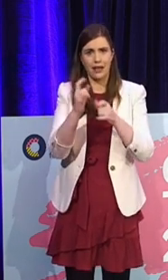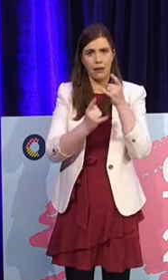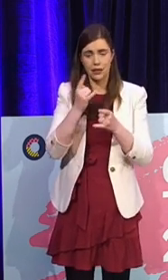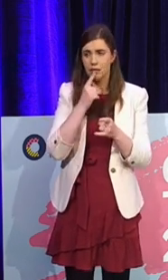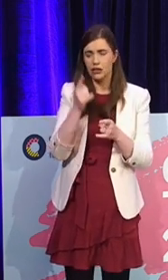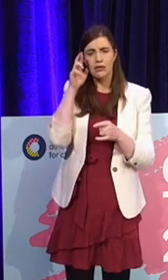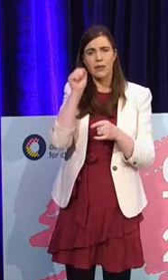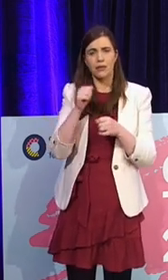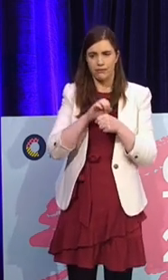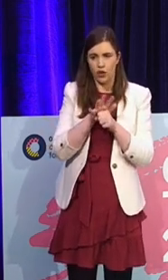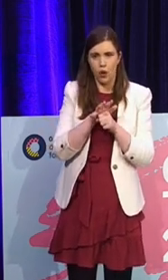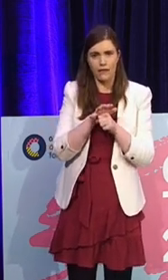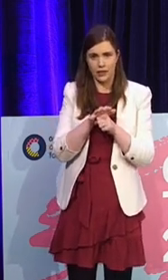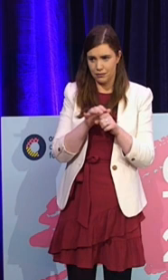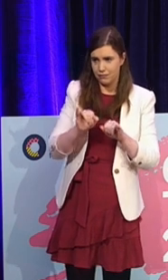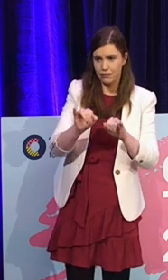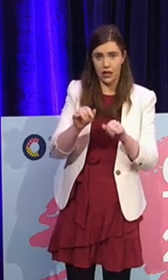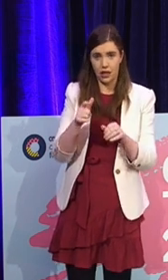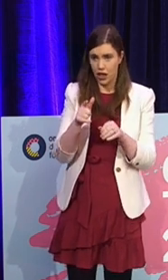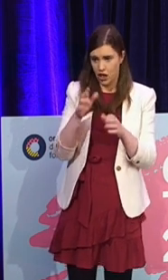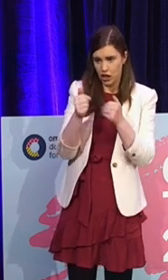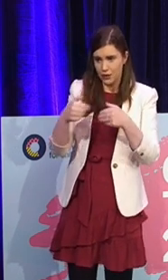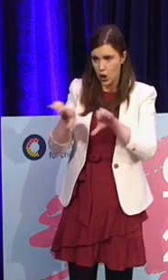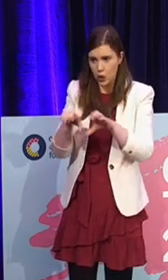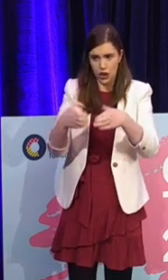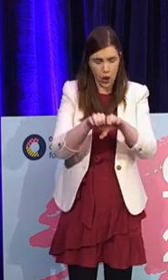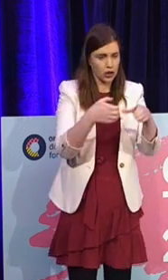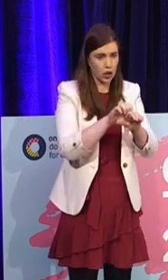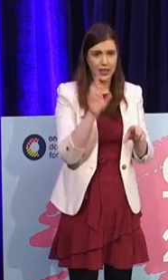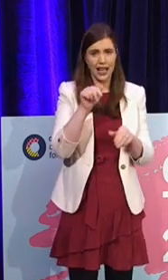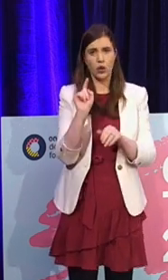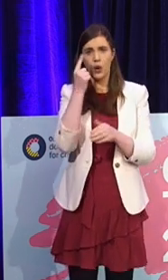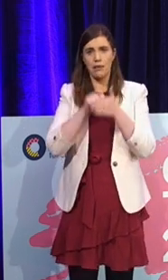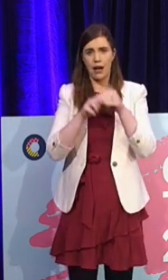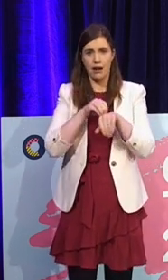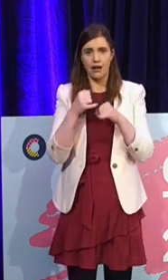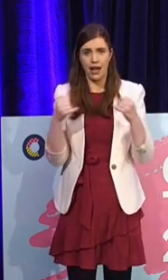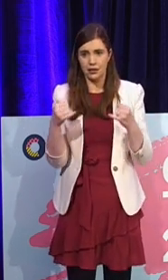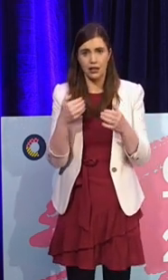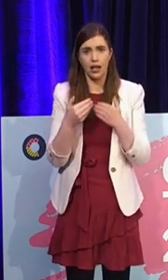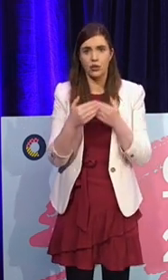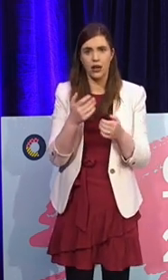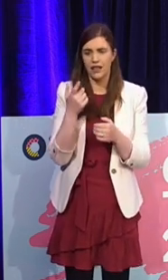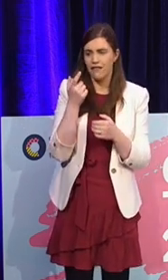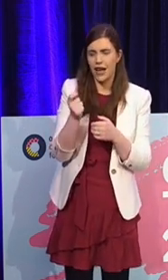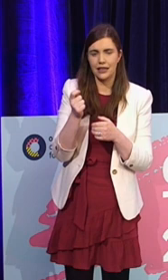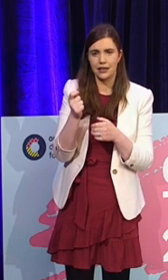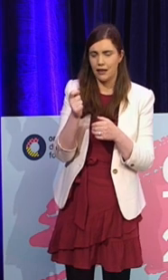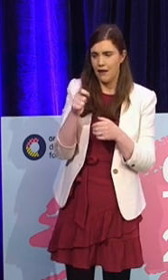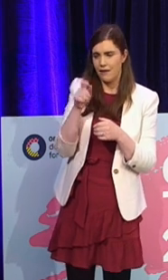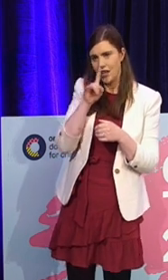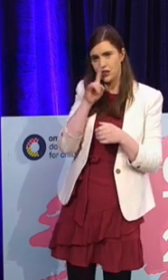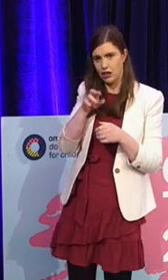of the shops were closed, and the only way to buy clothes was online. Fast fashion absolutely thrives online.